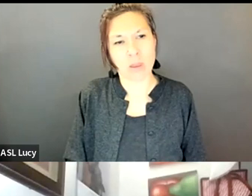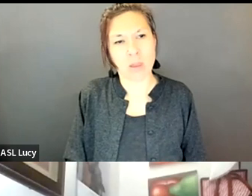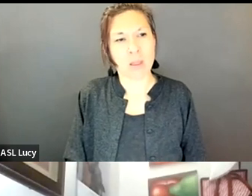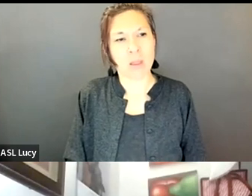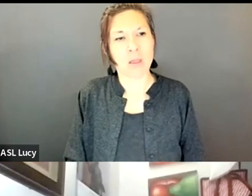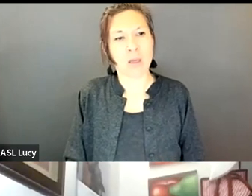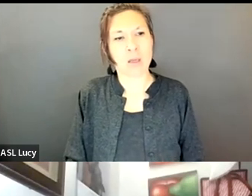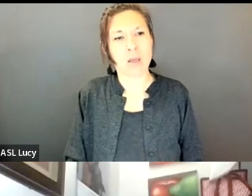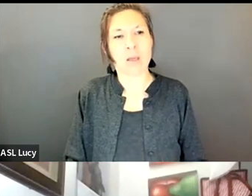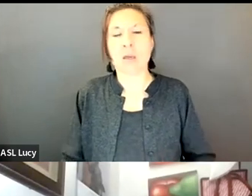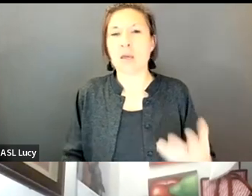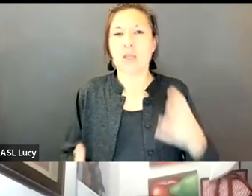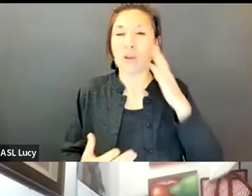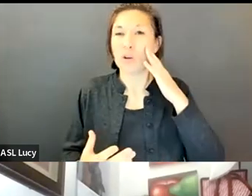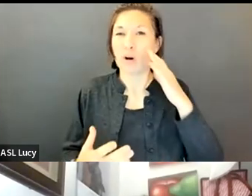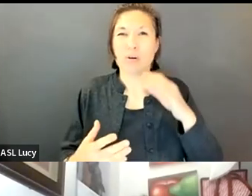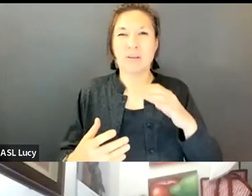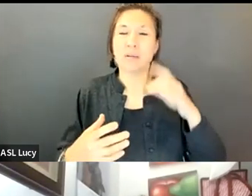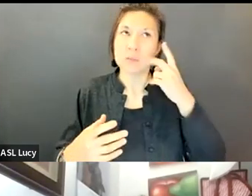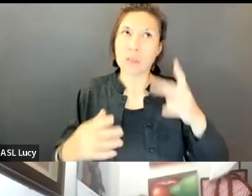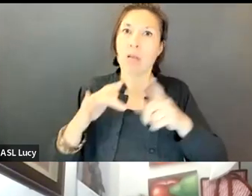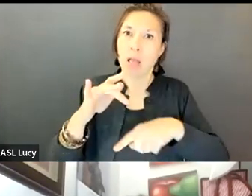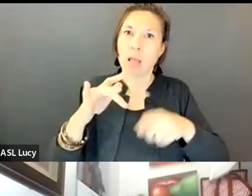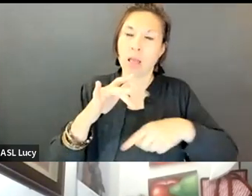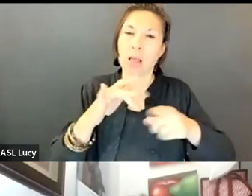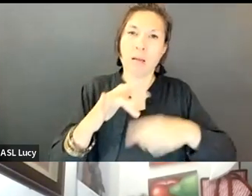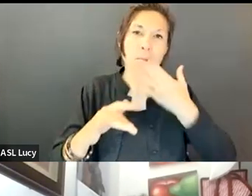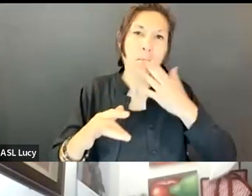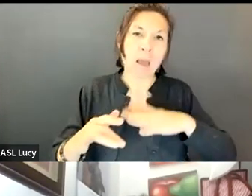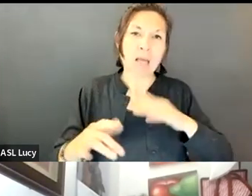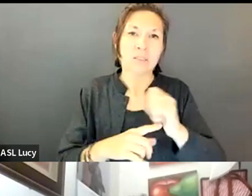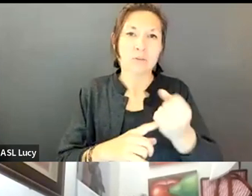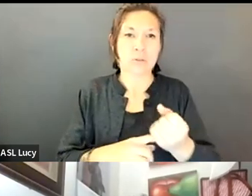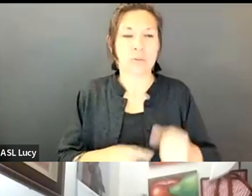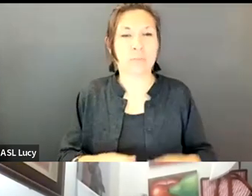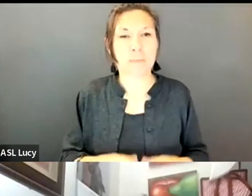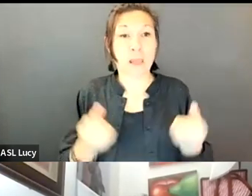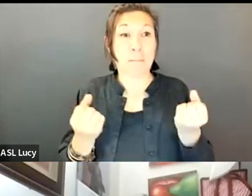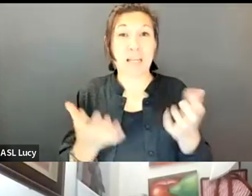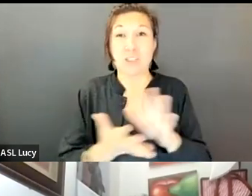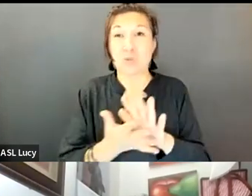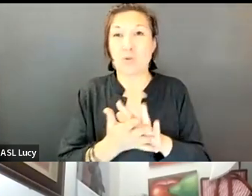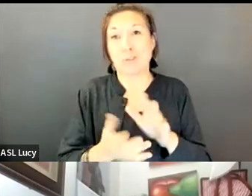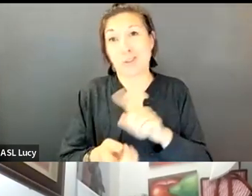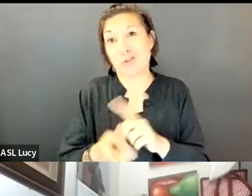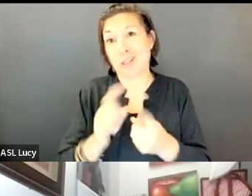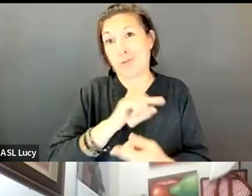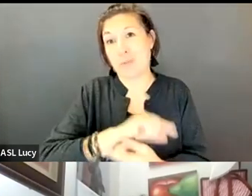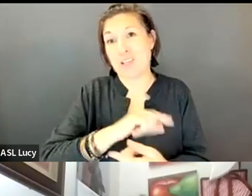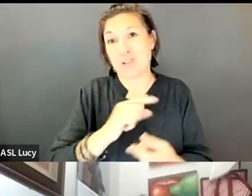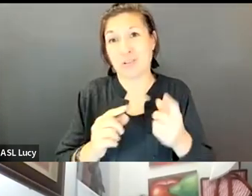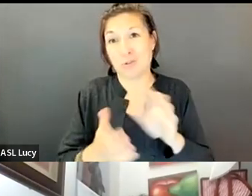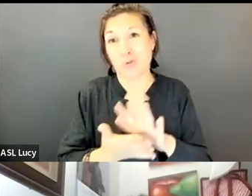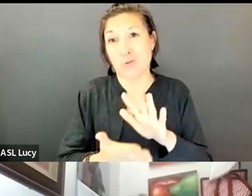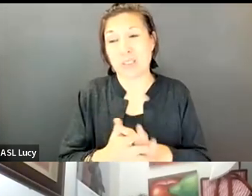many of our um schools that are you know in turn around or you know that are needing more